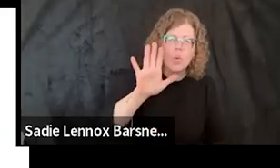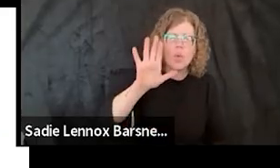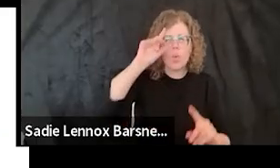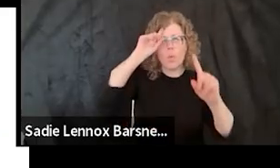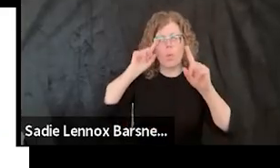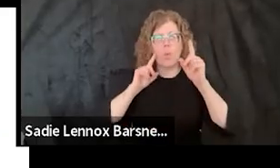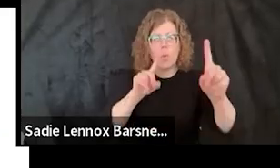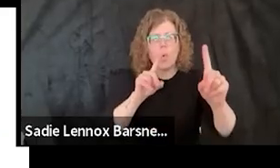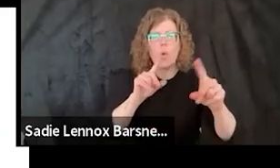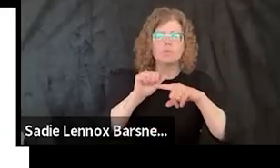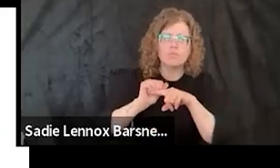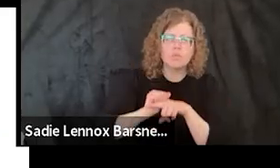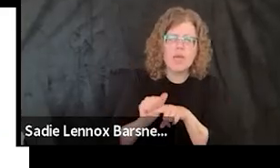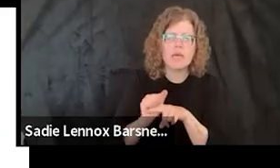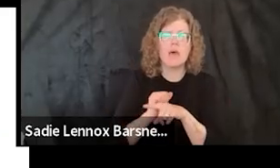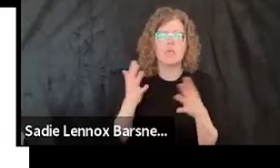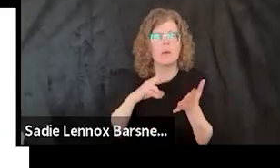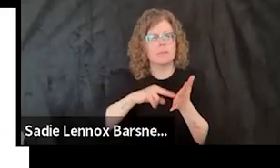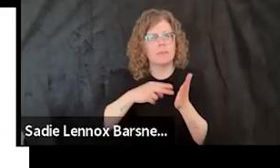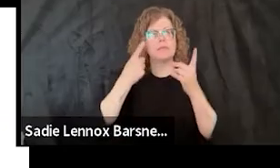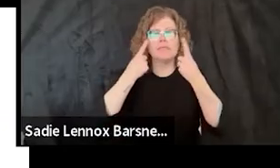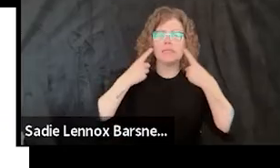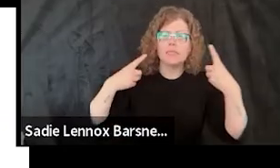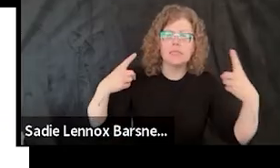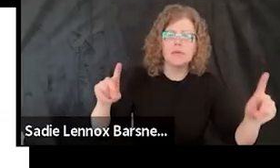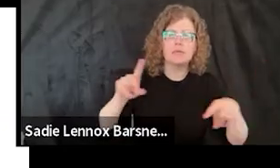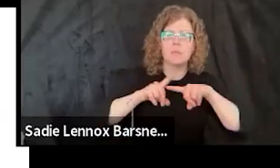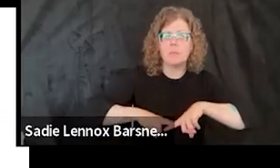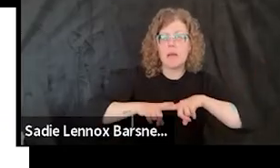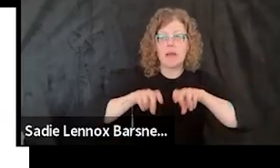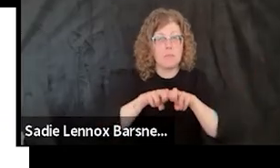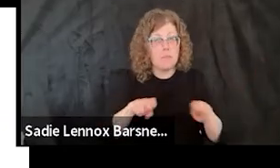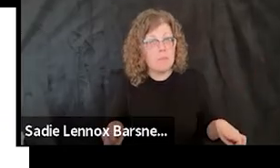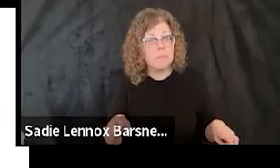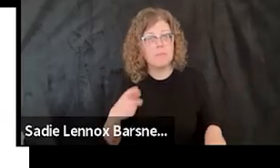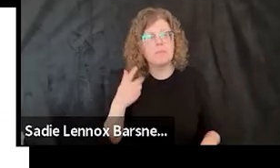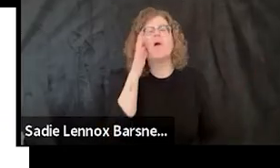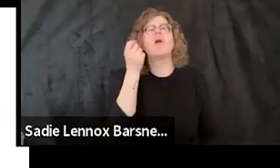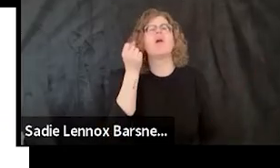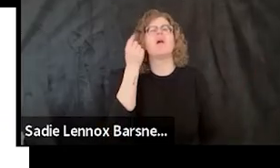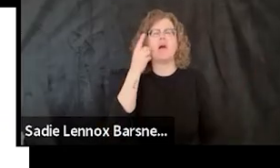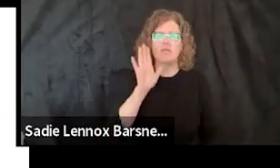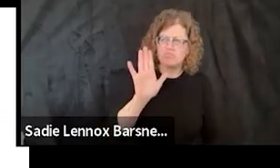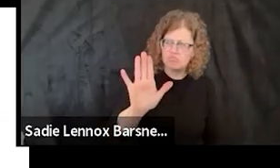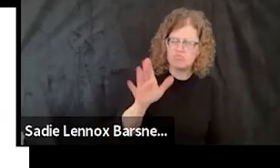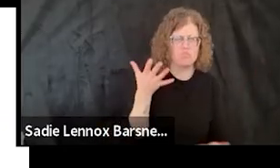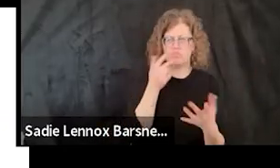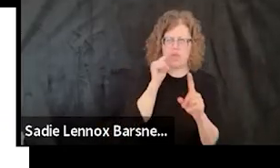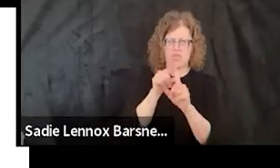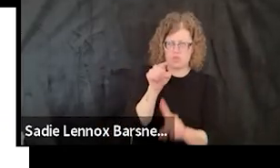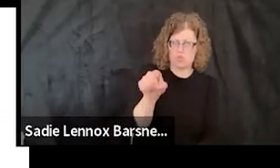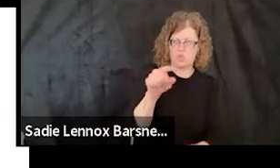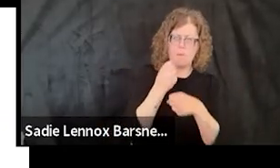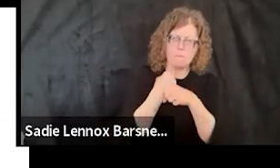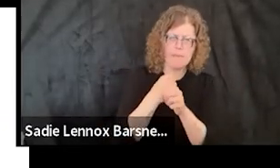them. How the assessors understand what artistic impact means and how you are meeting this program consideration is based on what you